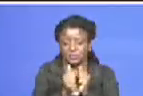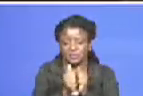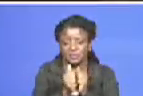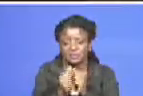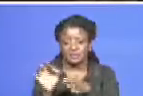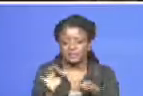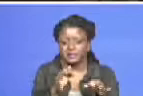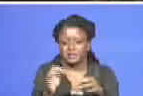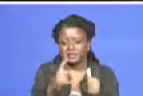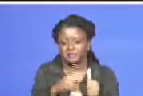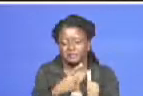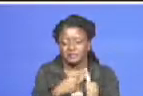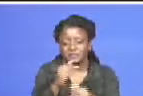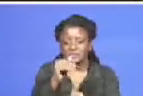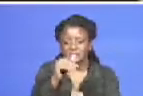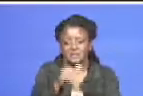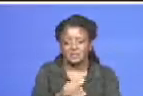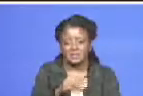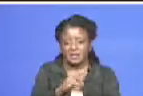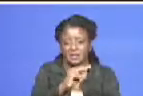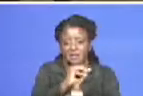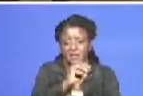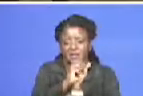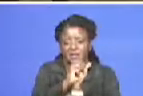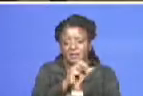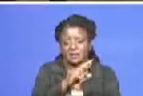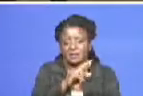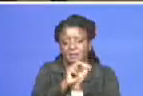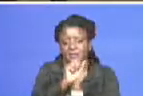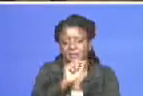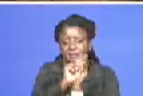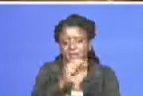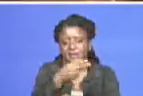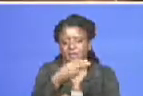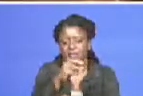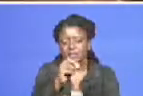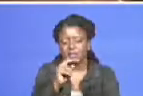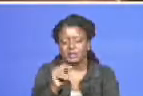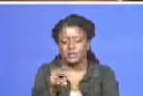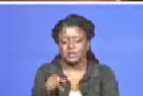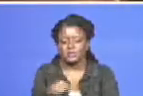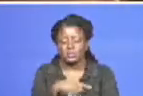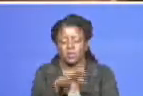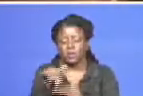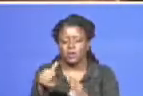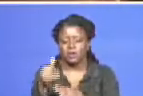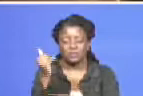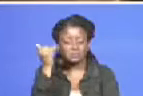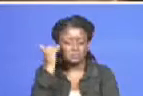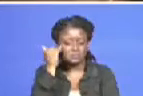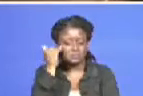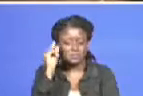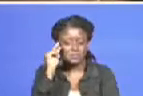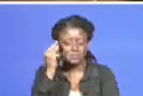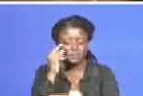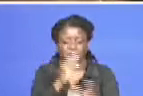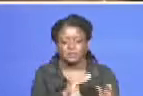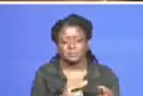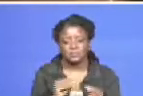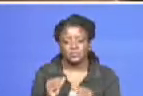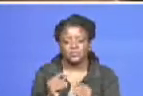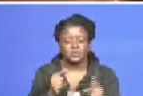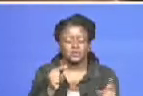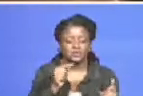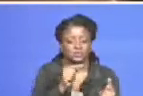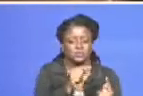inaugural night marathon. You will all be aware that the government is moving towards phasing out